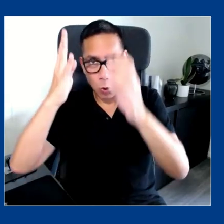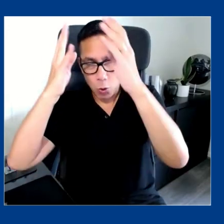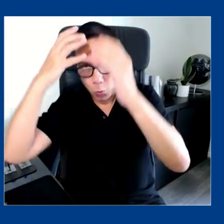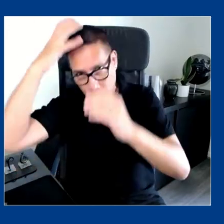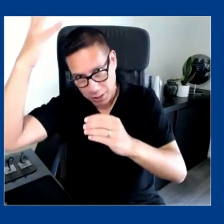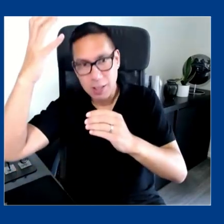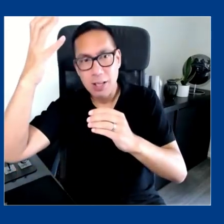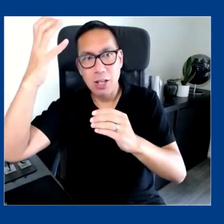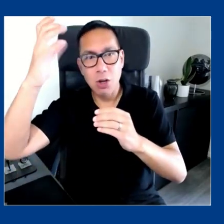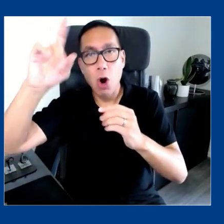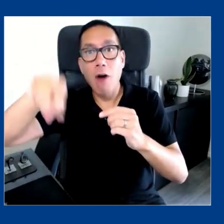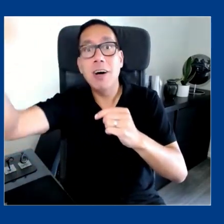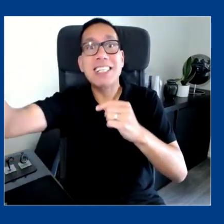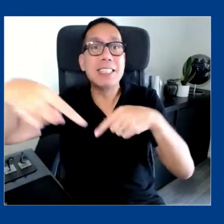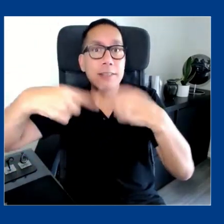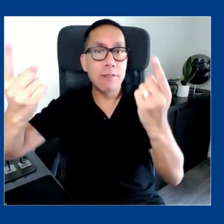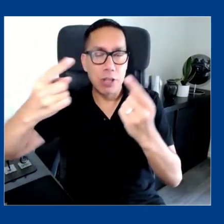another kingdom.